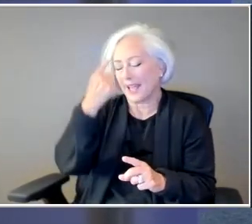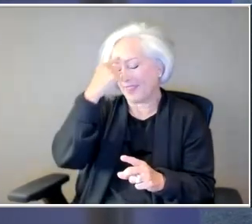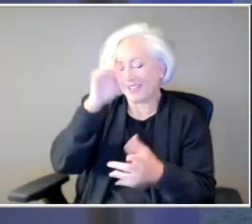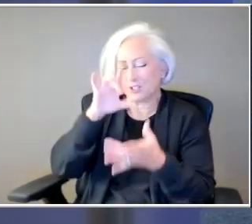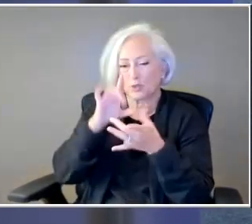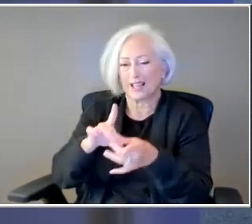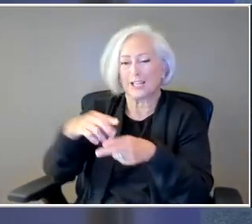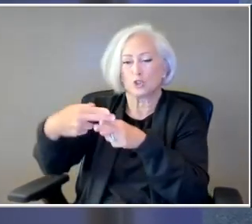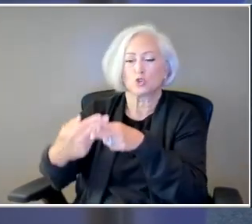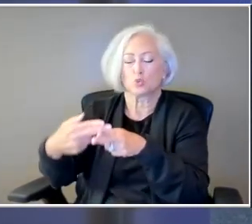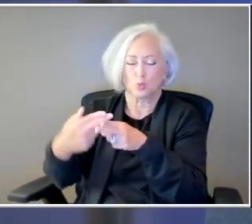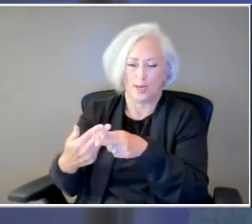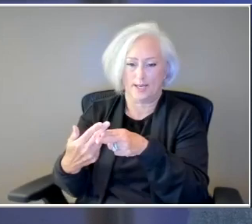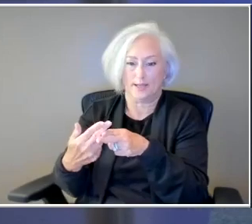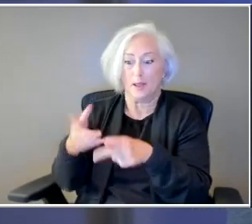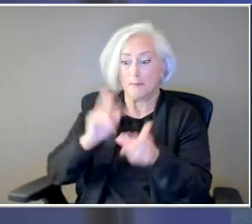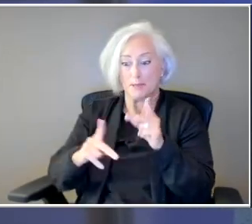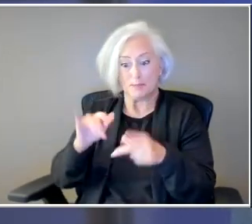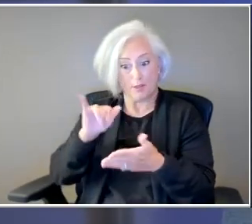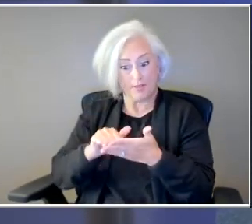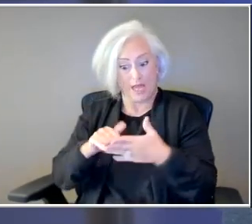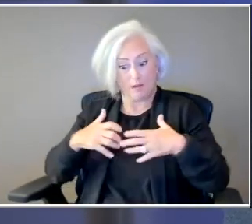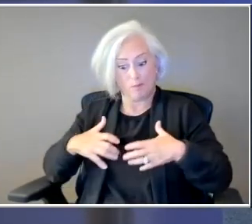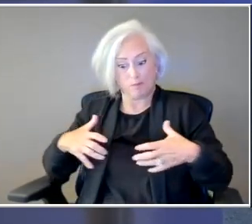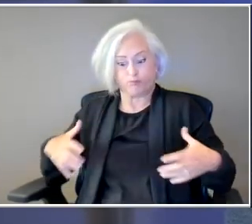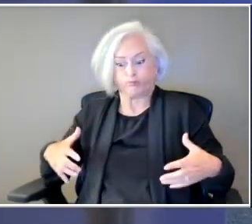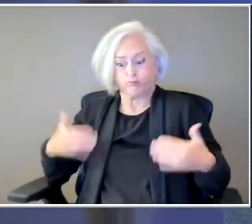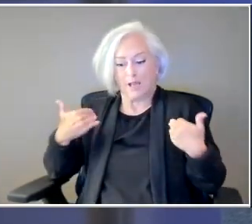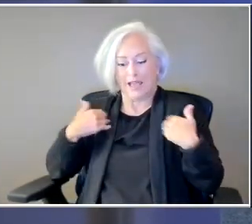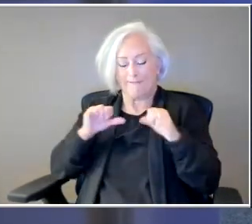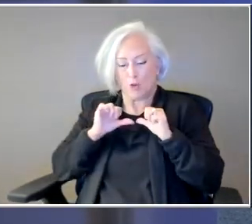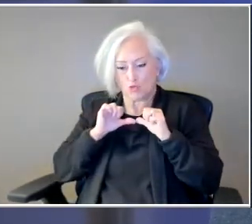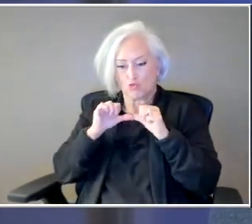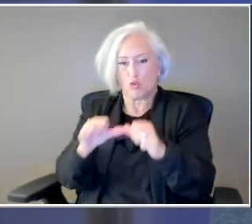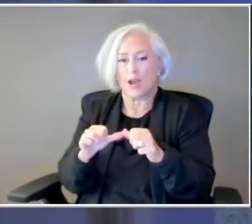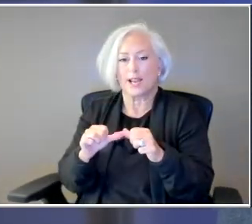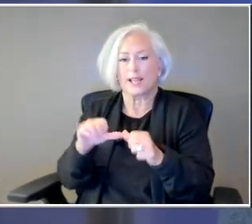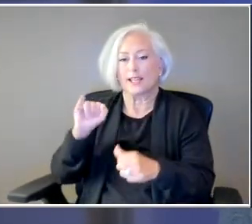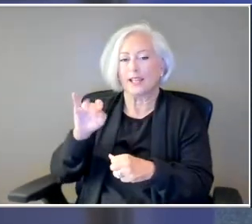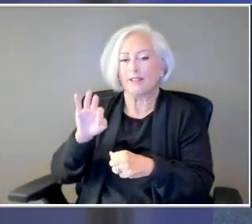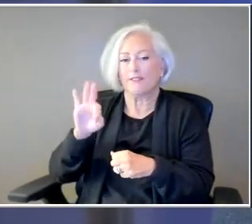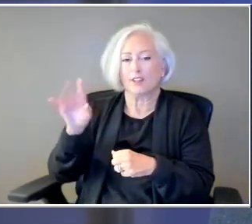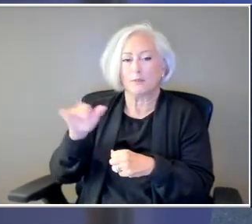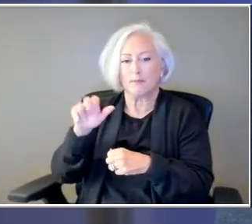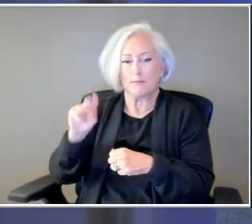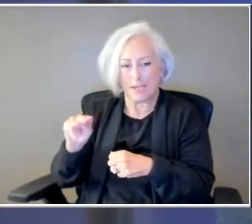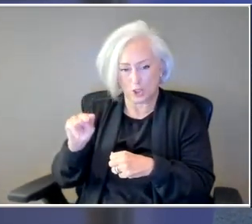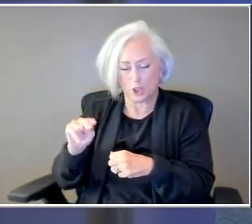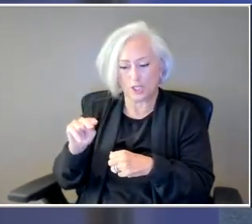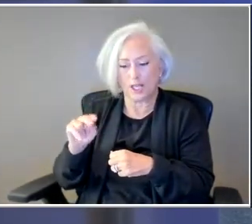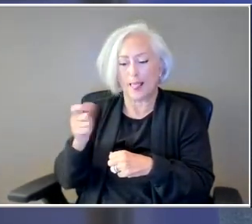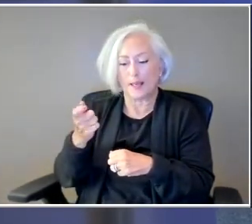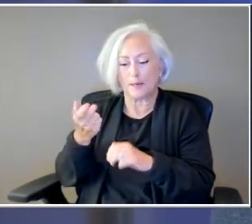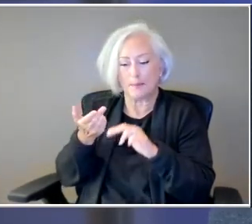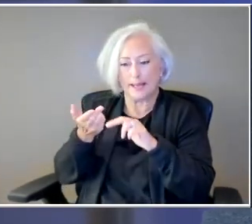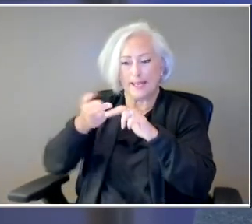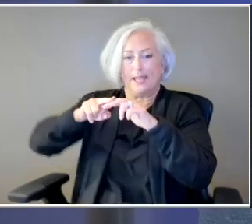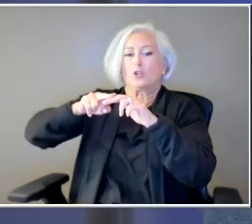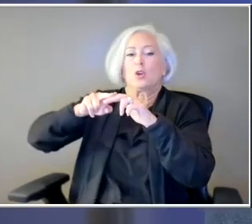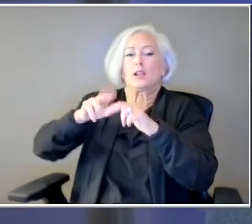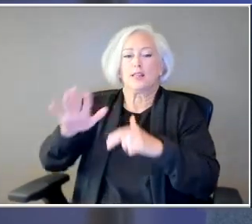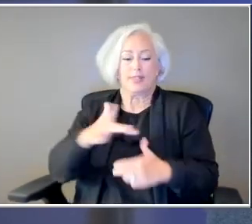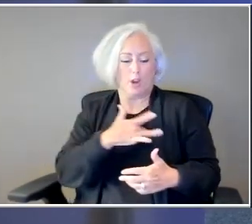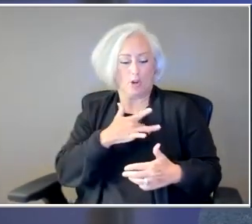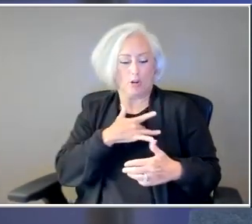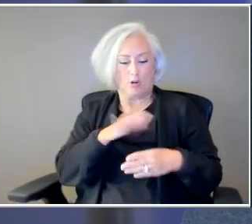who are obese have a chronic inflammatory status that's a little bit elevated. Their cardiopulmonary function is usually not